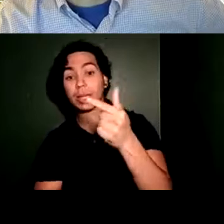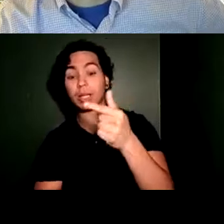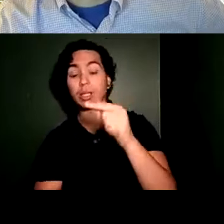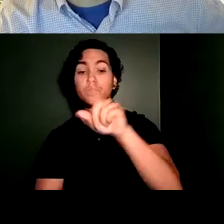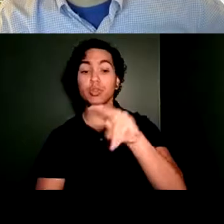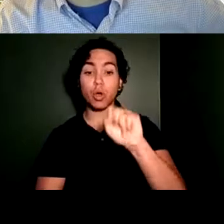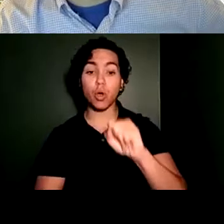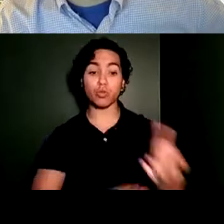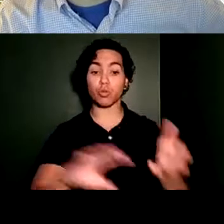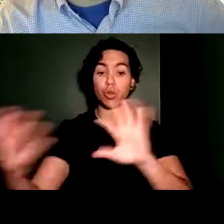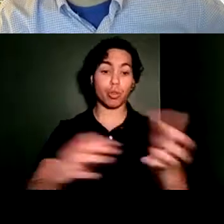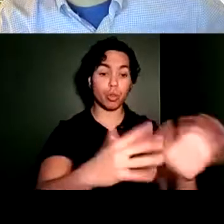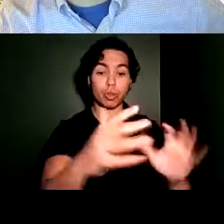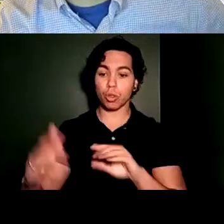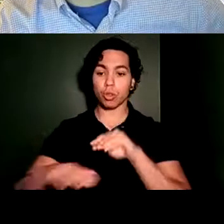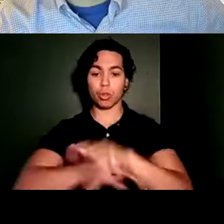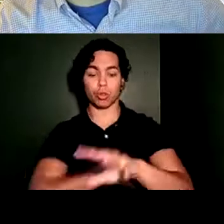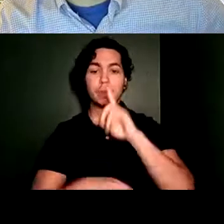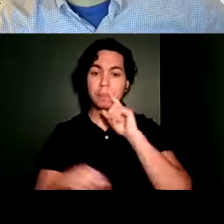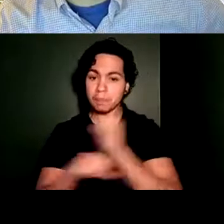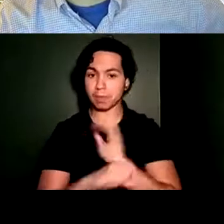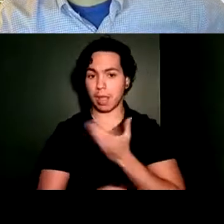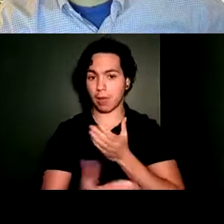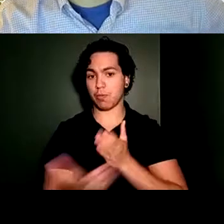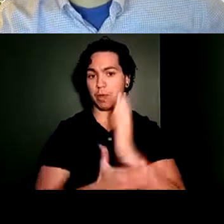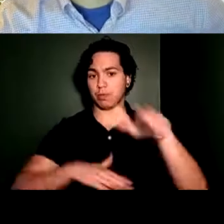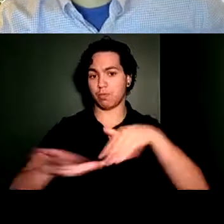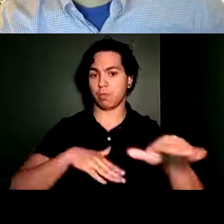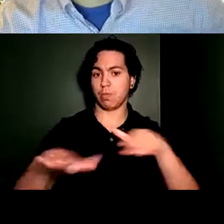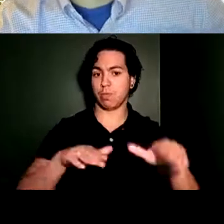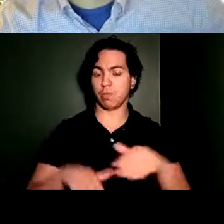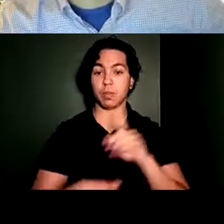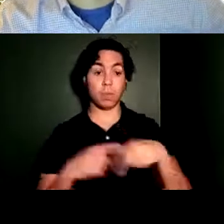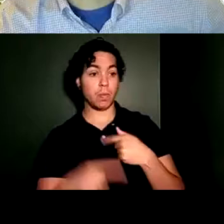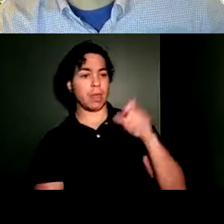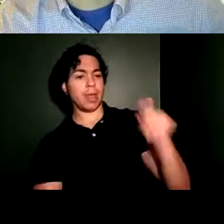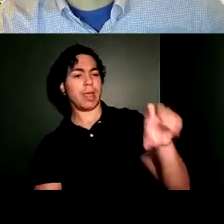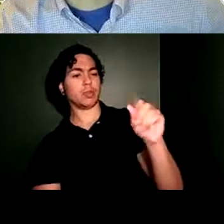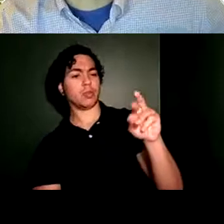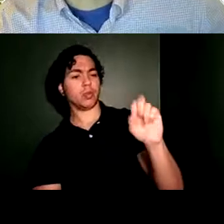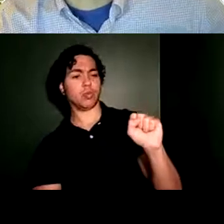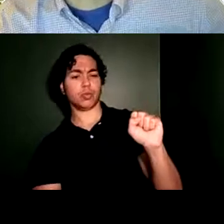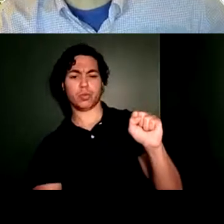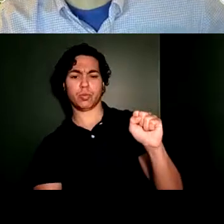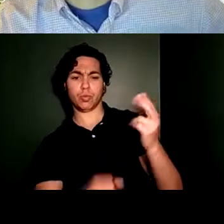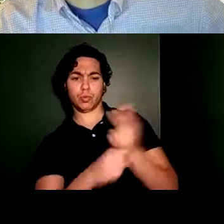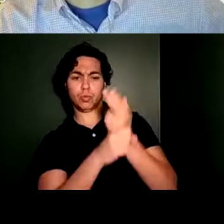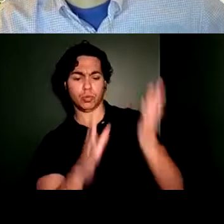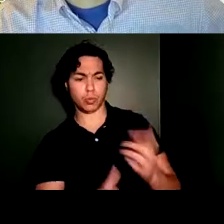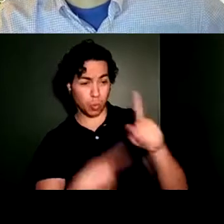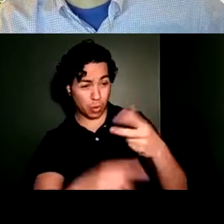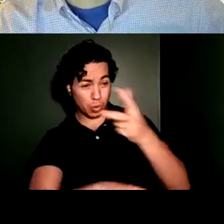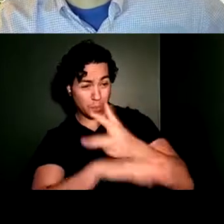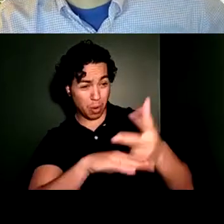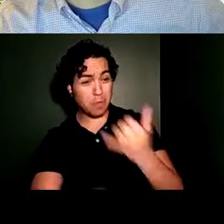way. And, you know, when we ask people, we ask scooter riders, well, when you mispark, why? And a lot of them said, we don't know the rules. And